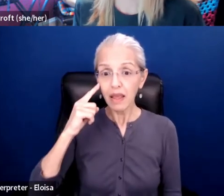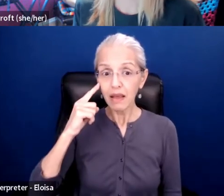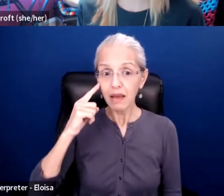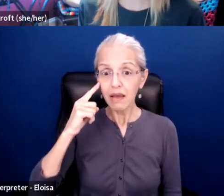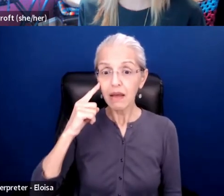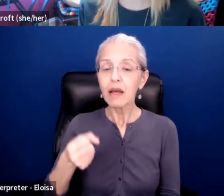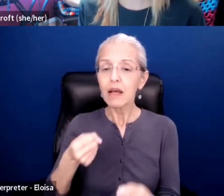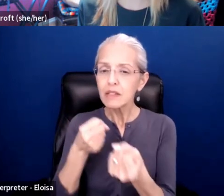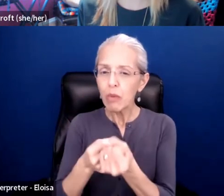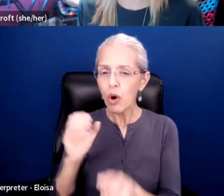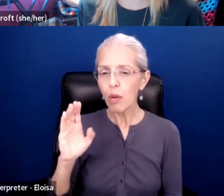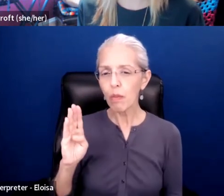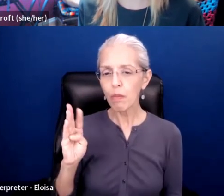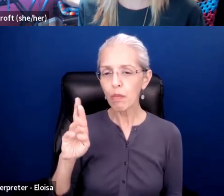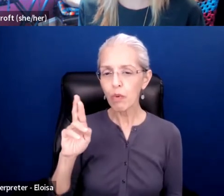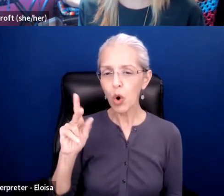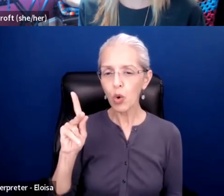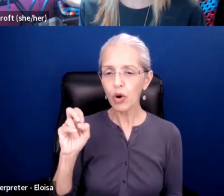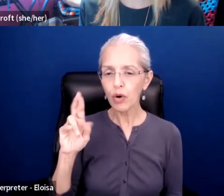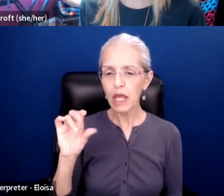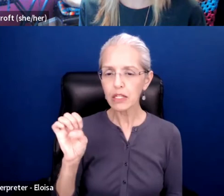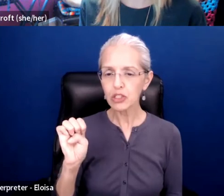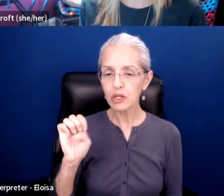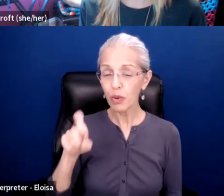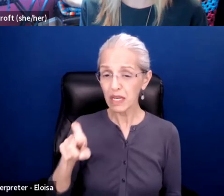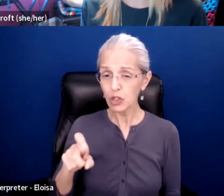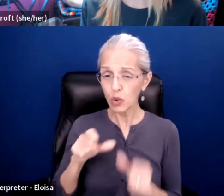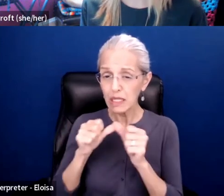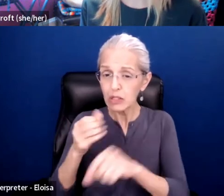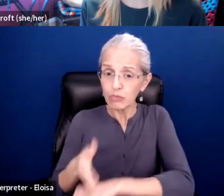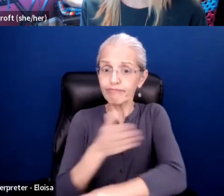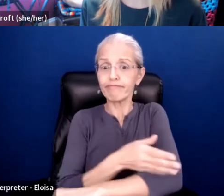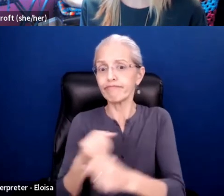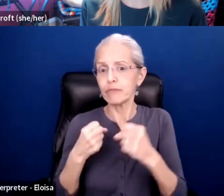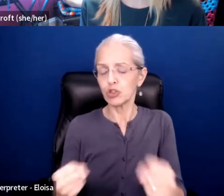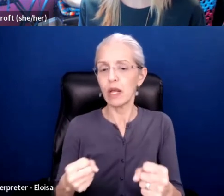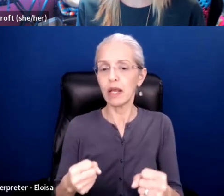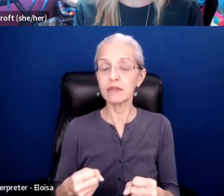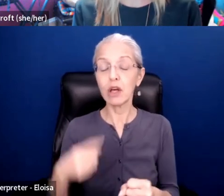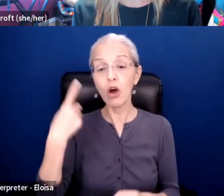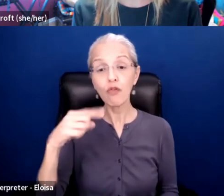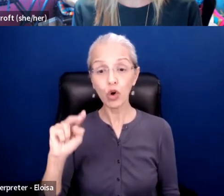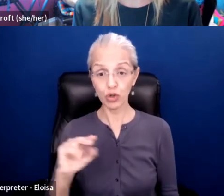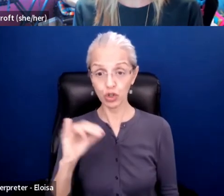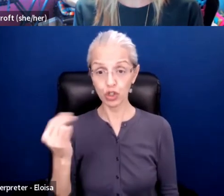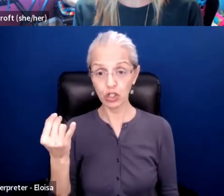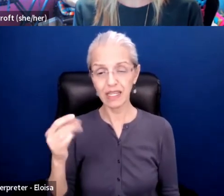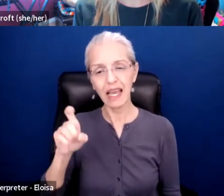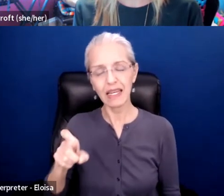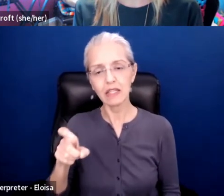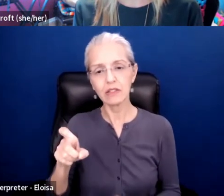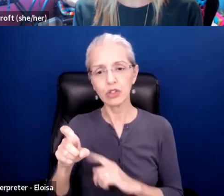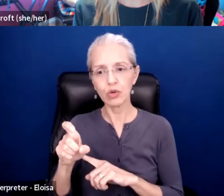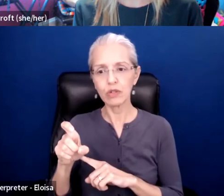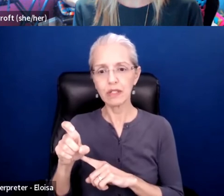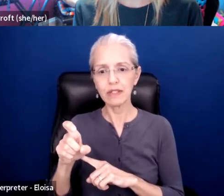support brokers, we need to keep strengthening it. I think one of the things that we're talking about in New Jersey is for it to be a support for when the natural